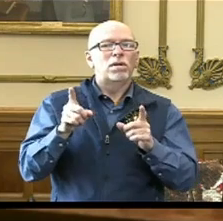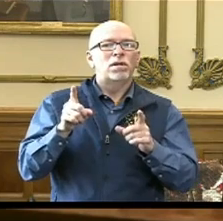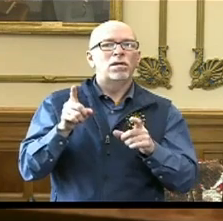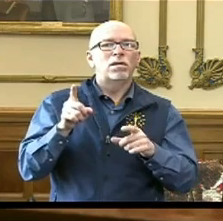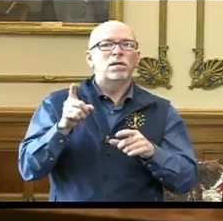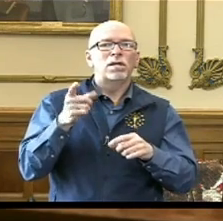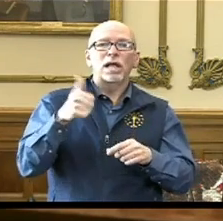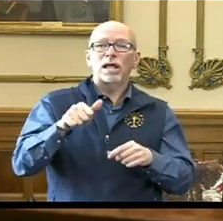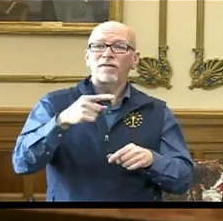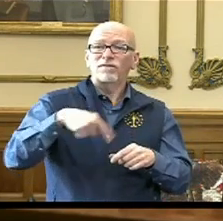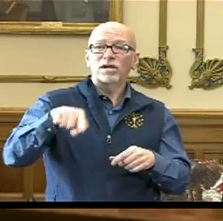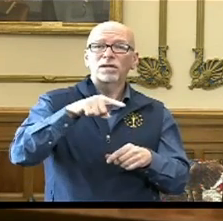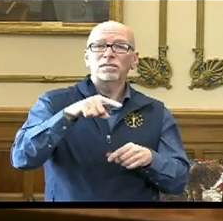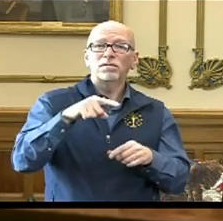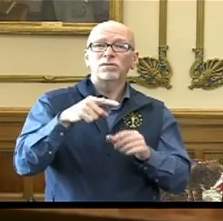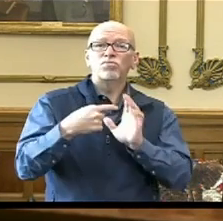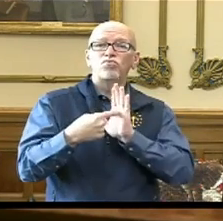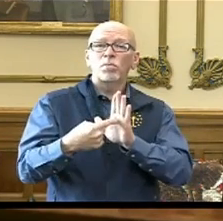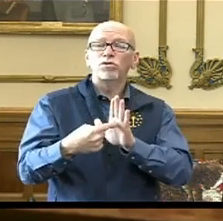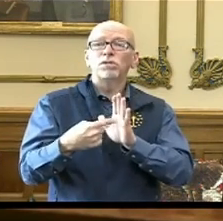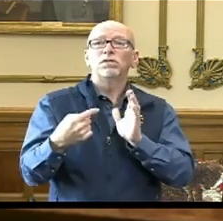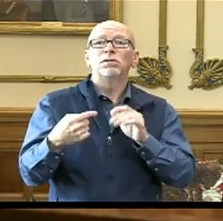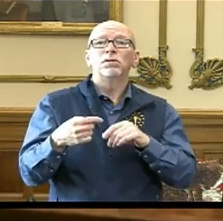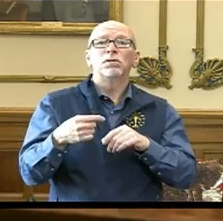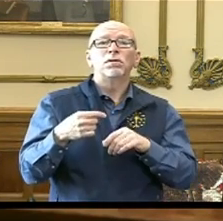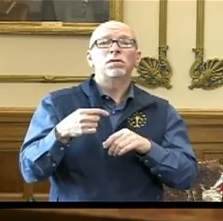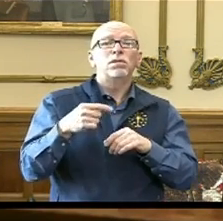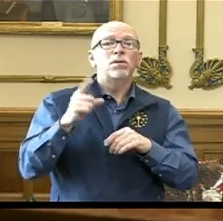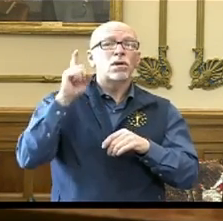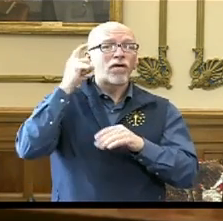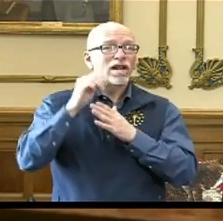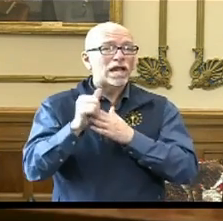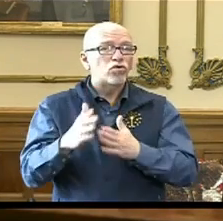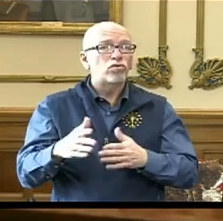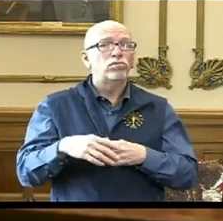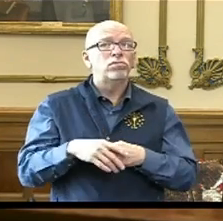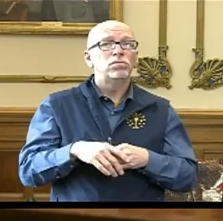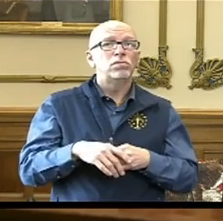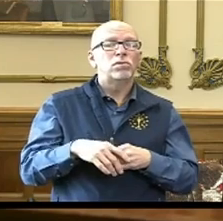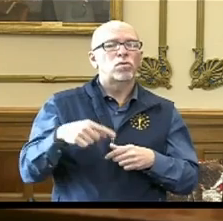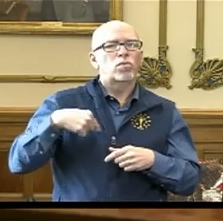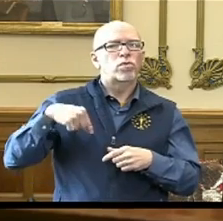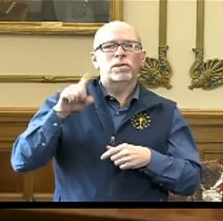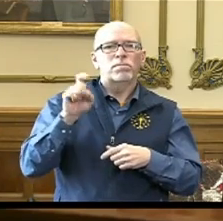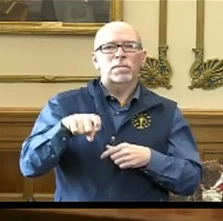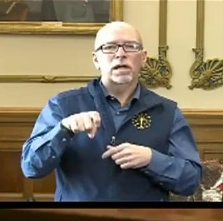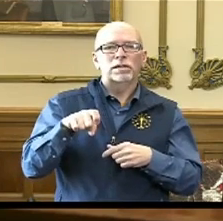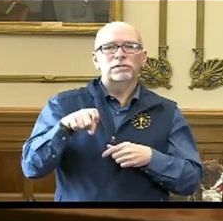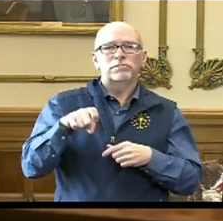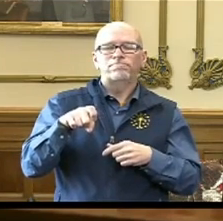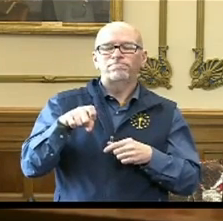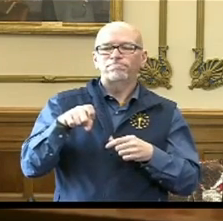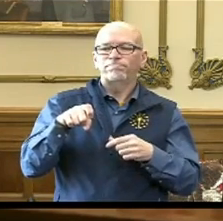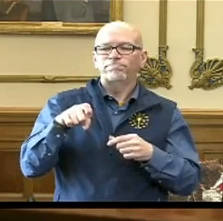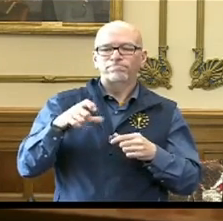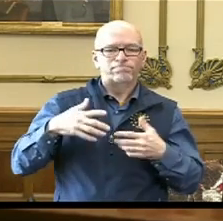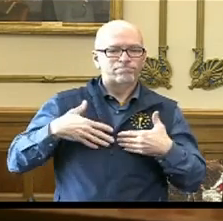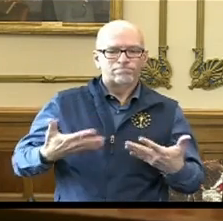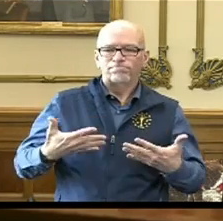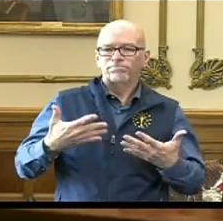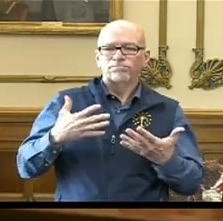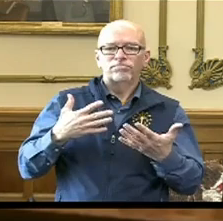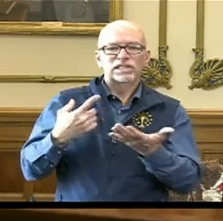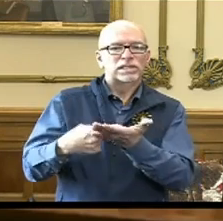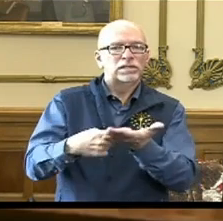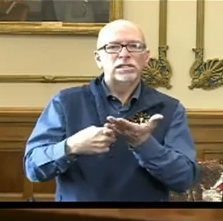I think any of us that represent and that are government leaders need to embrace transparency, be open with the